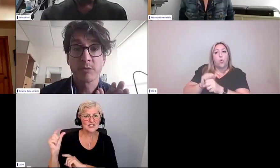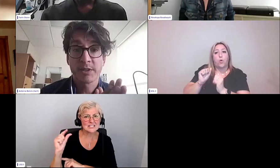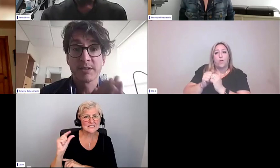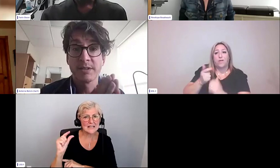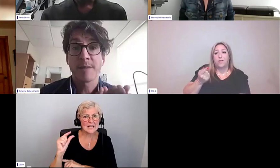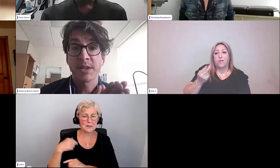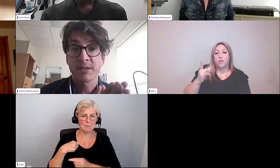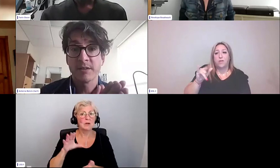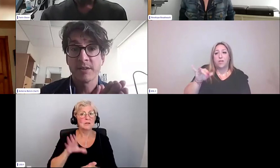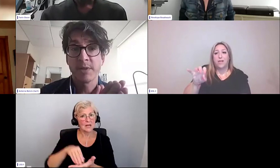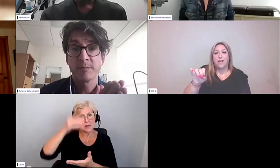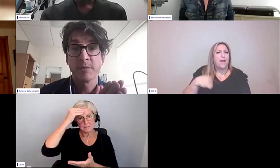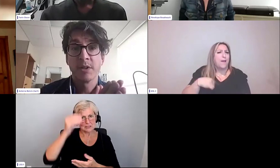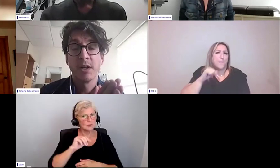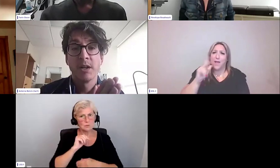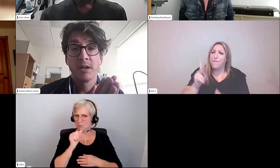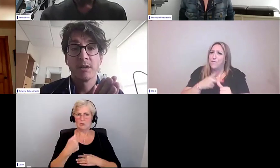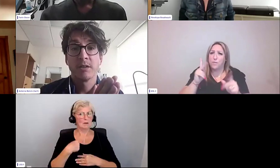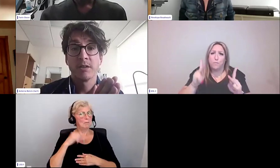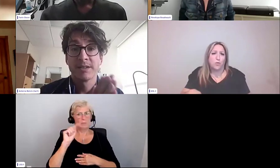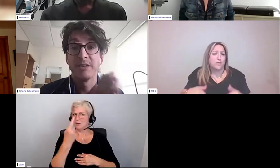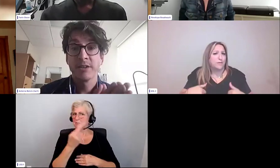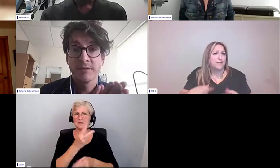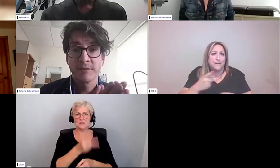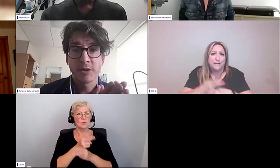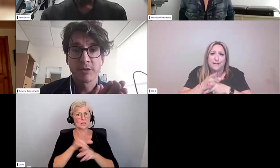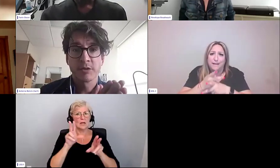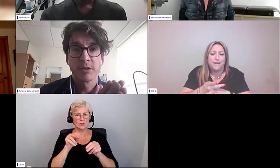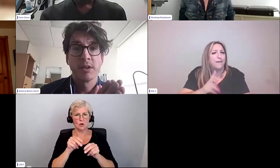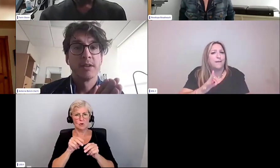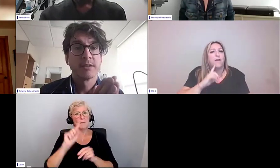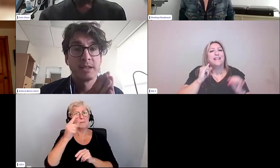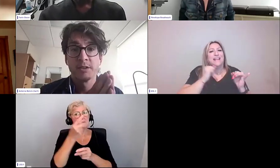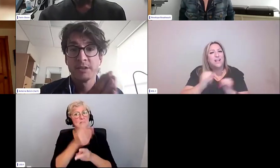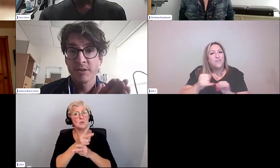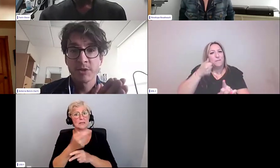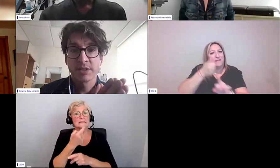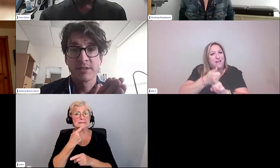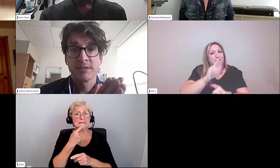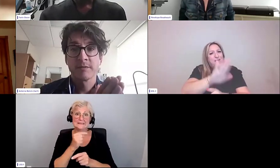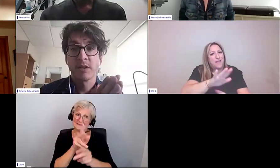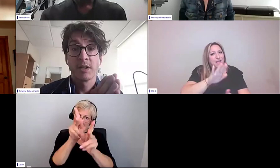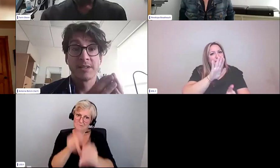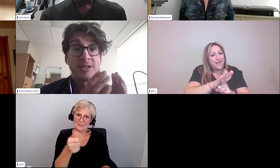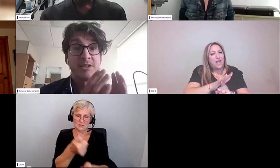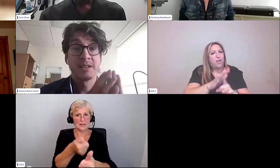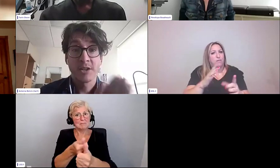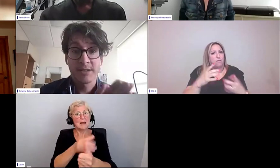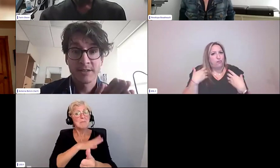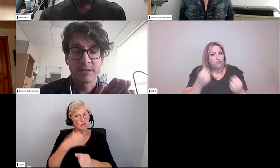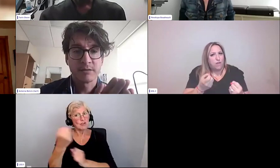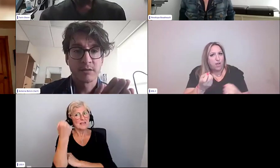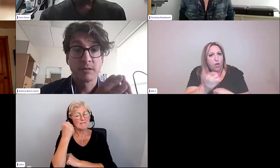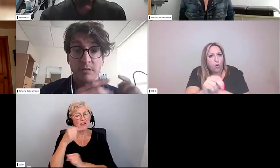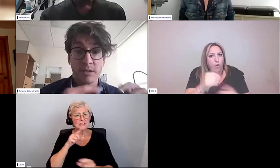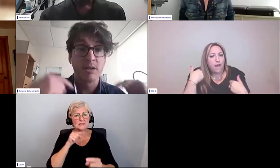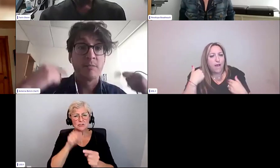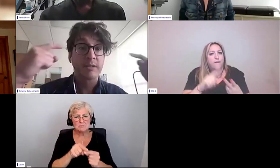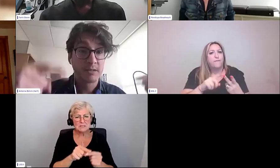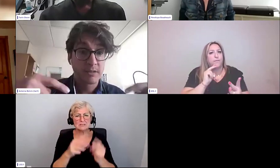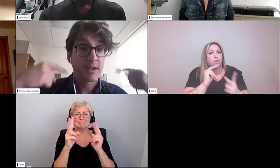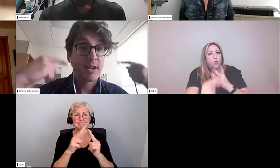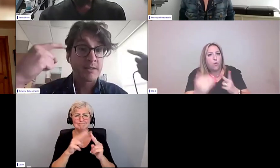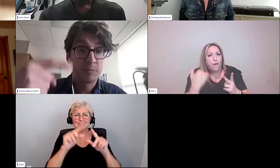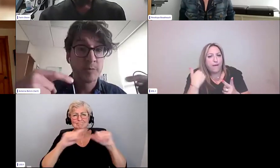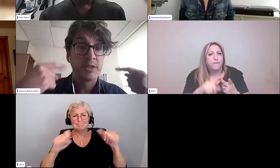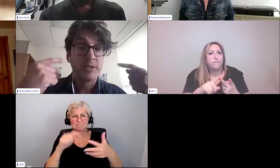learned that I'm not the first caretaker. The first caretaker is the individual themselves, that they have strengths, that they have objectives,